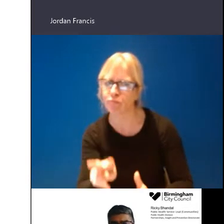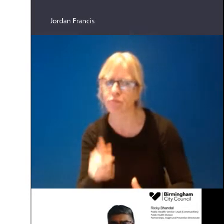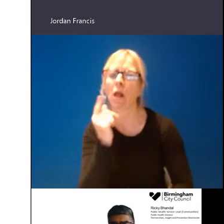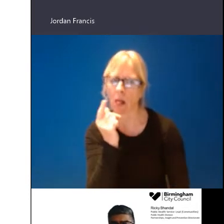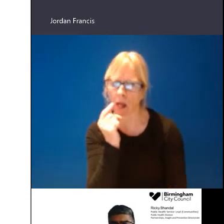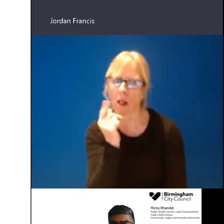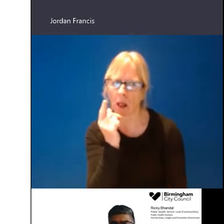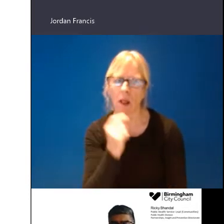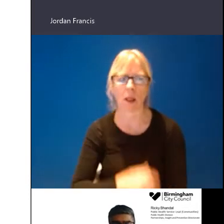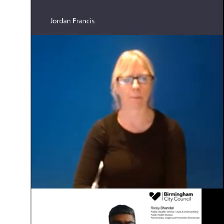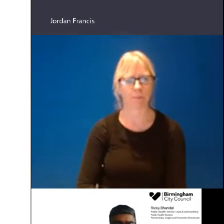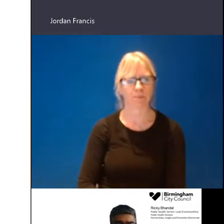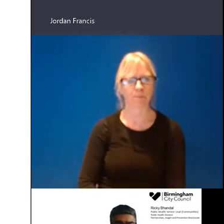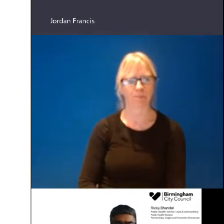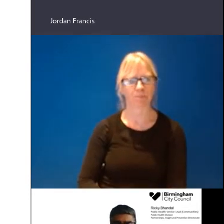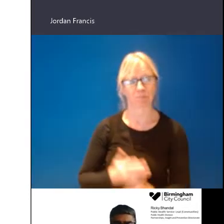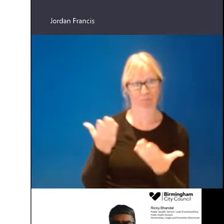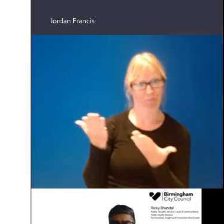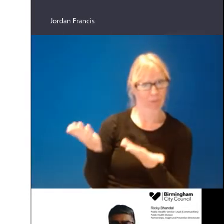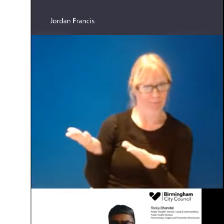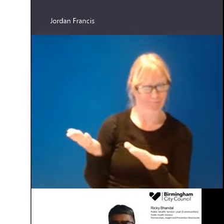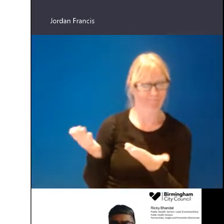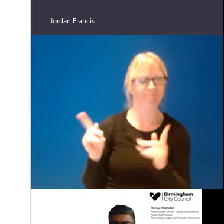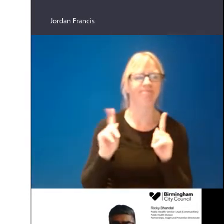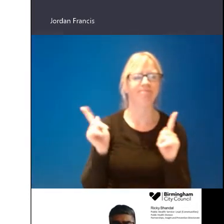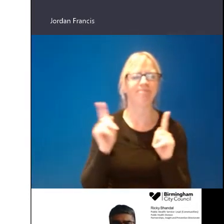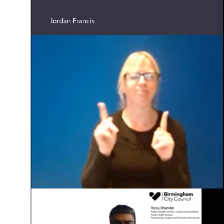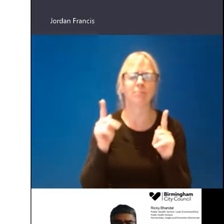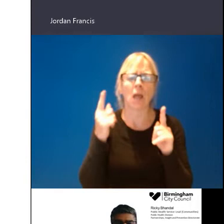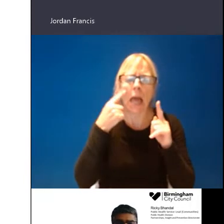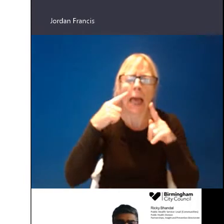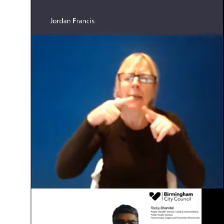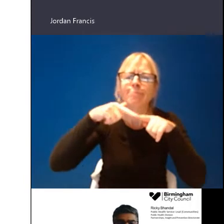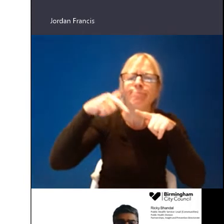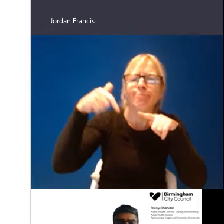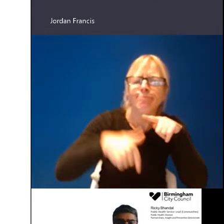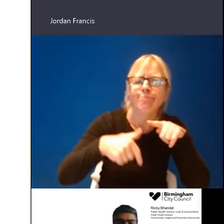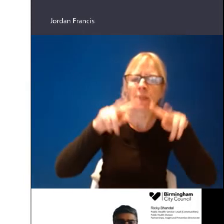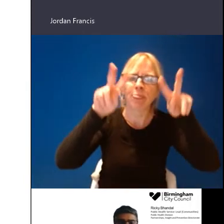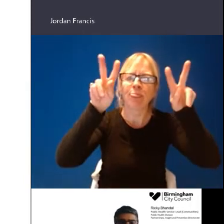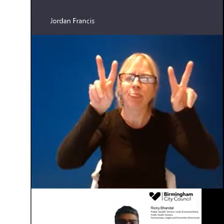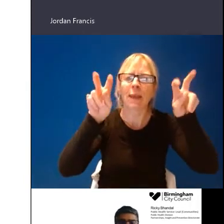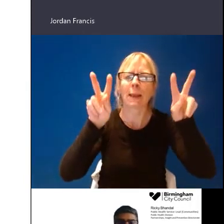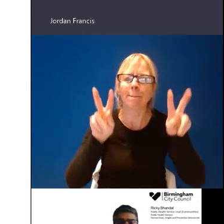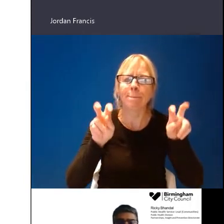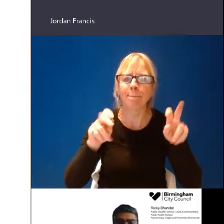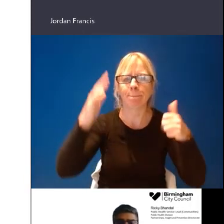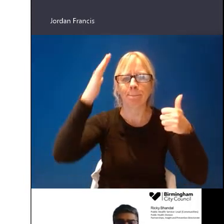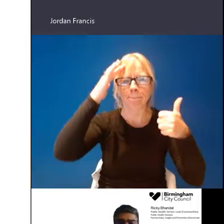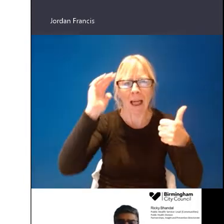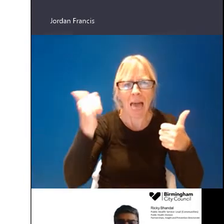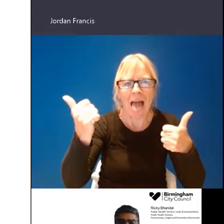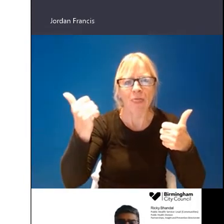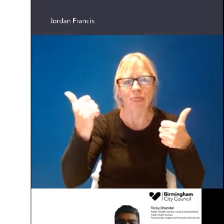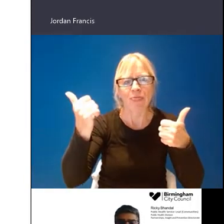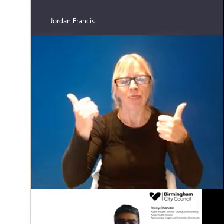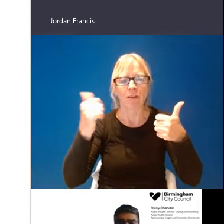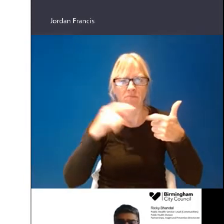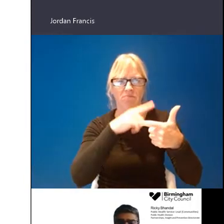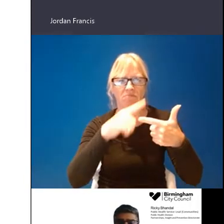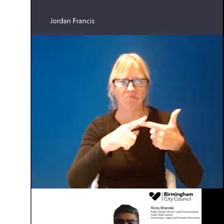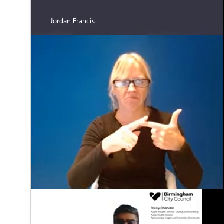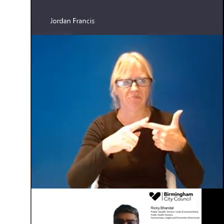Here we start to go into the themes of the actual health and well-being strategy. So mental health and wellness, healthy